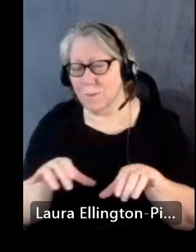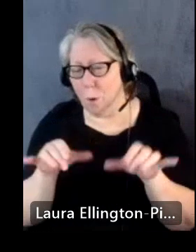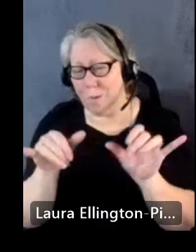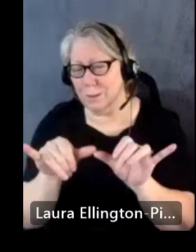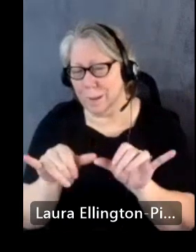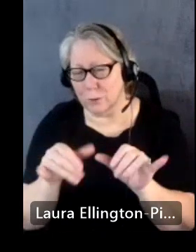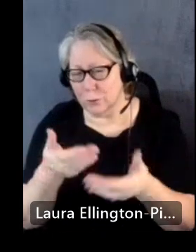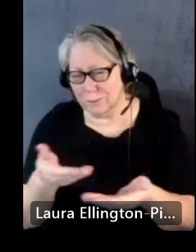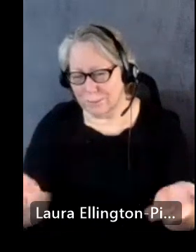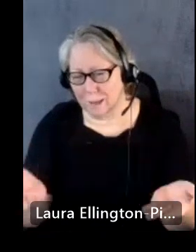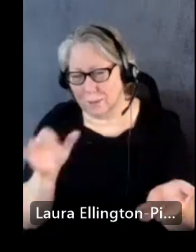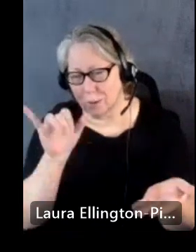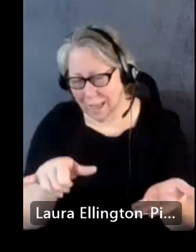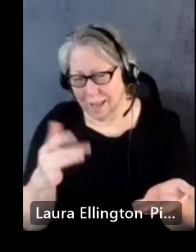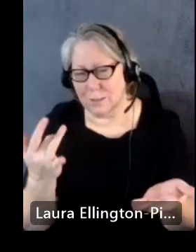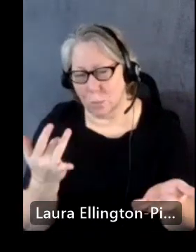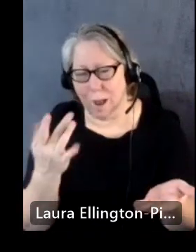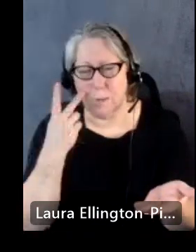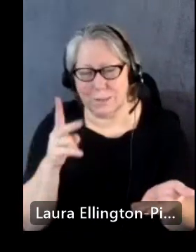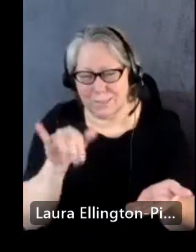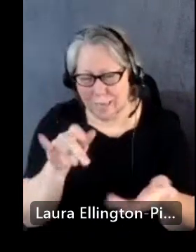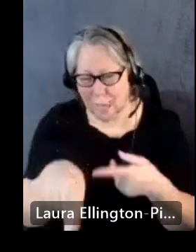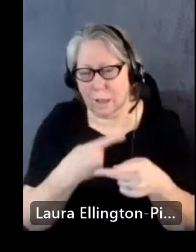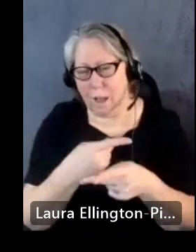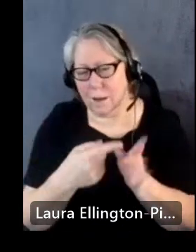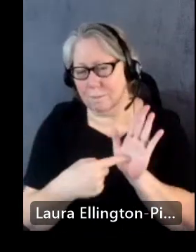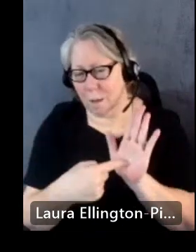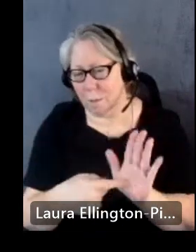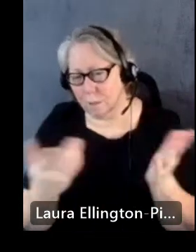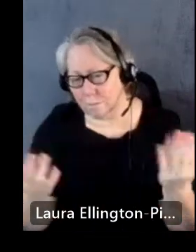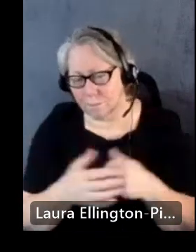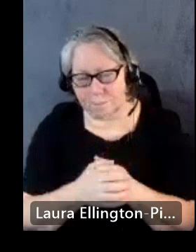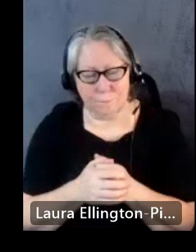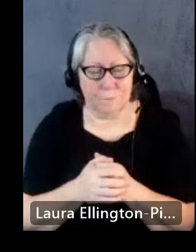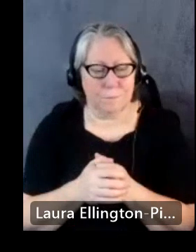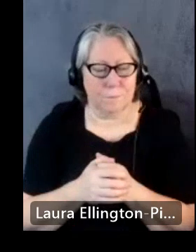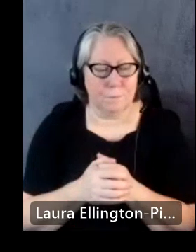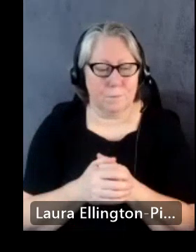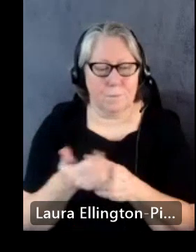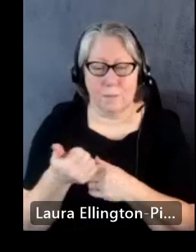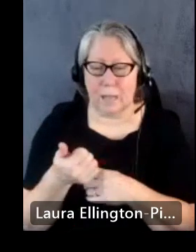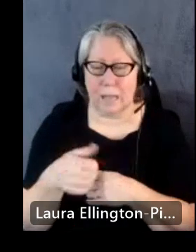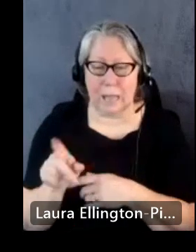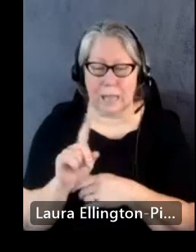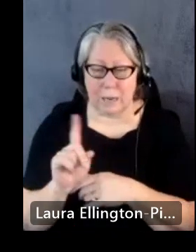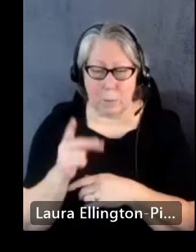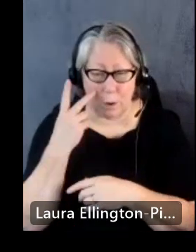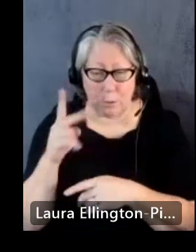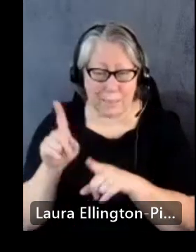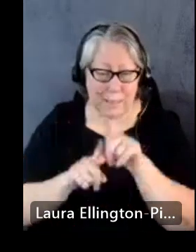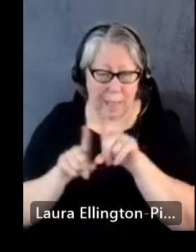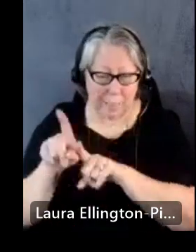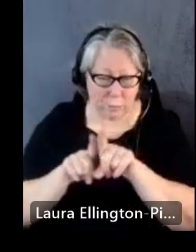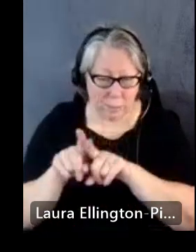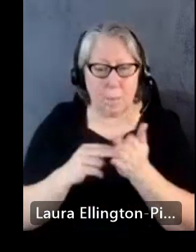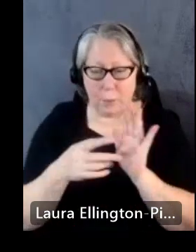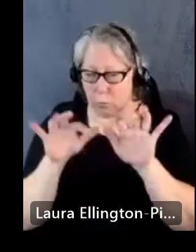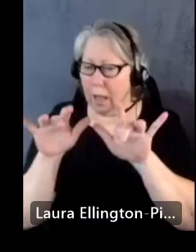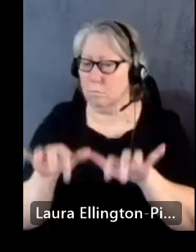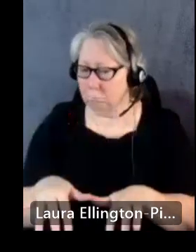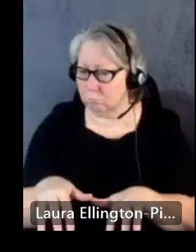you're seeing a lot of examples from that. But anyway, anywhere where you see an asterisk, that's where you can enter in data. Numbers should